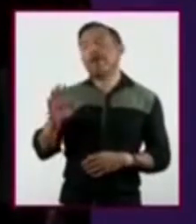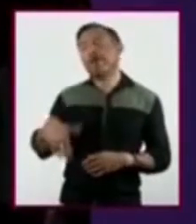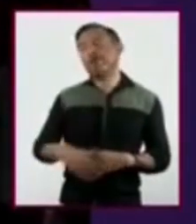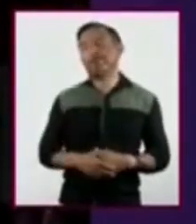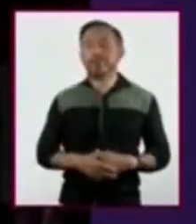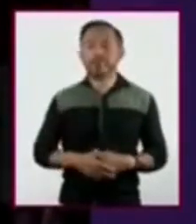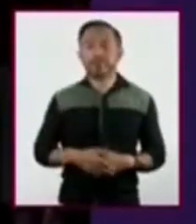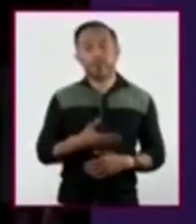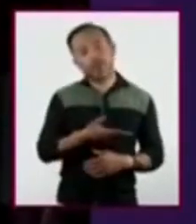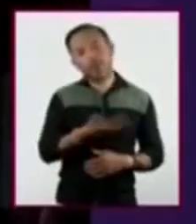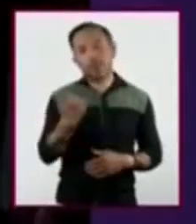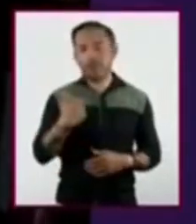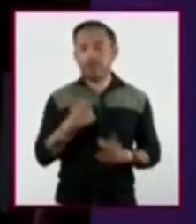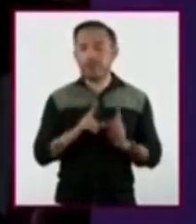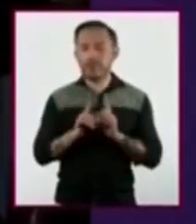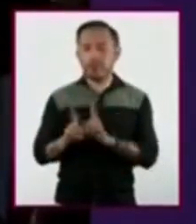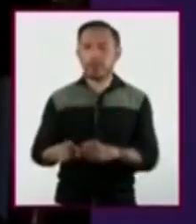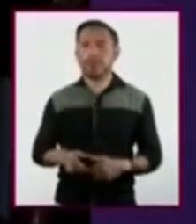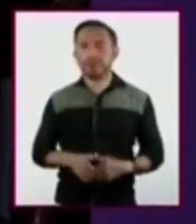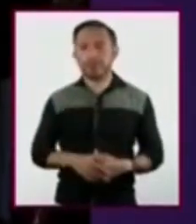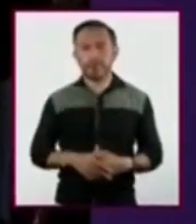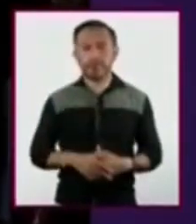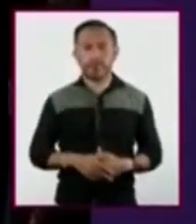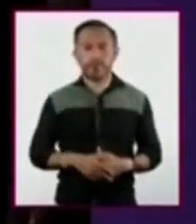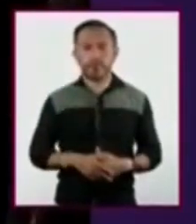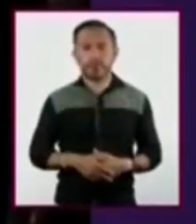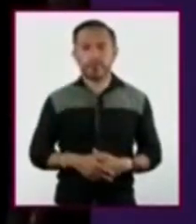Oh. Come on, let's go.